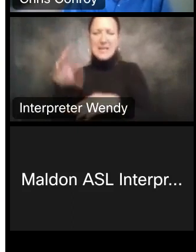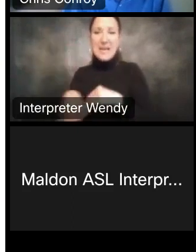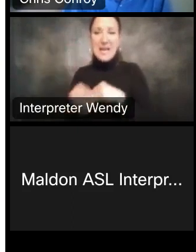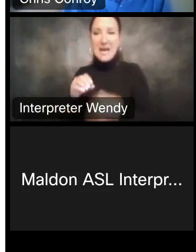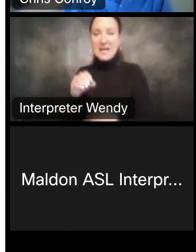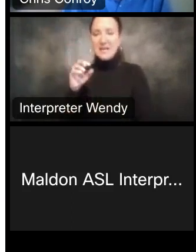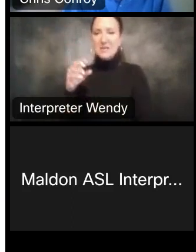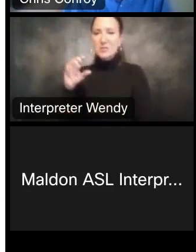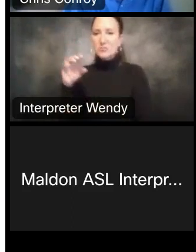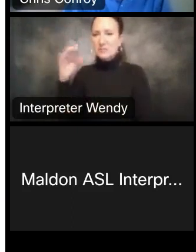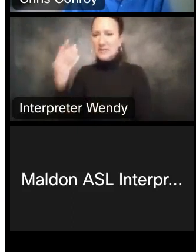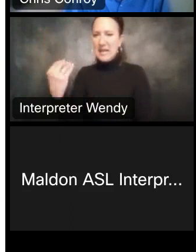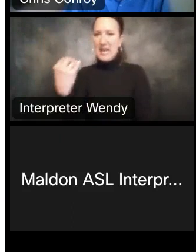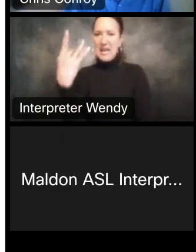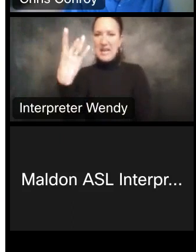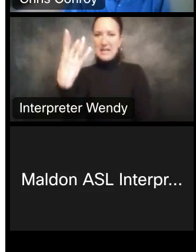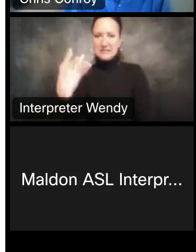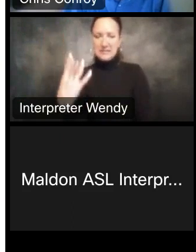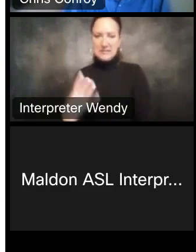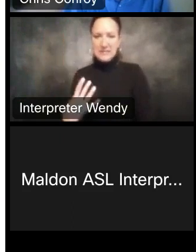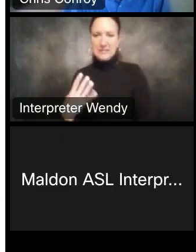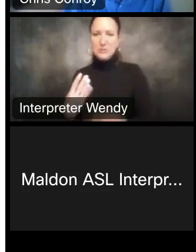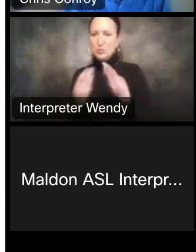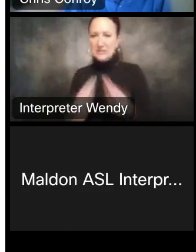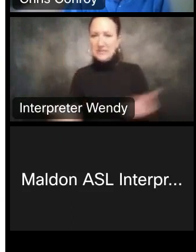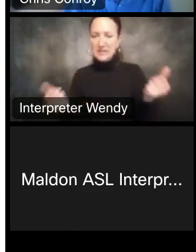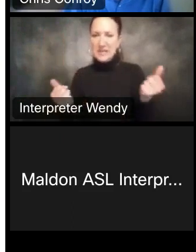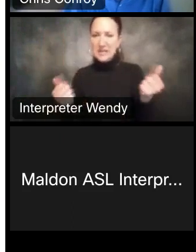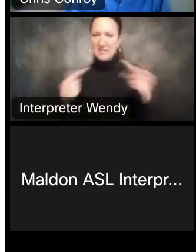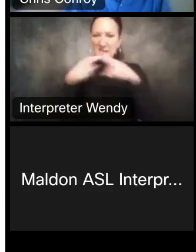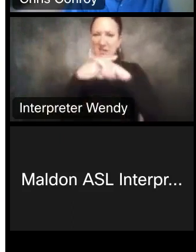6-foot planting strips to eliminate all of those conflicts with